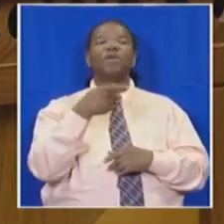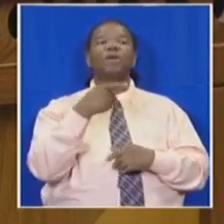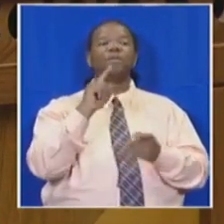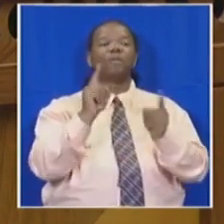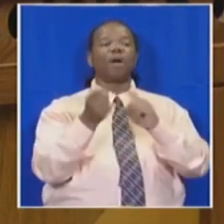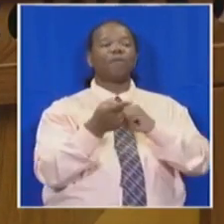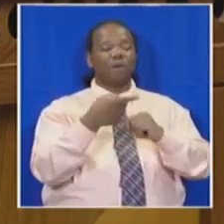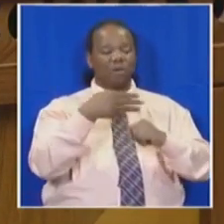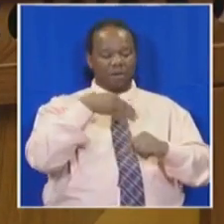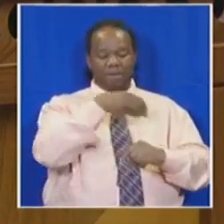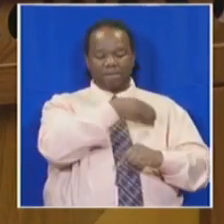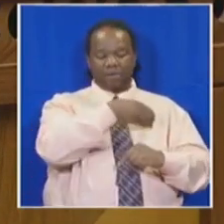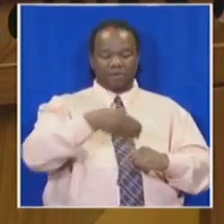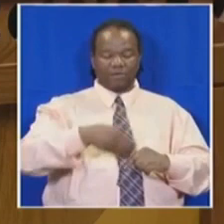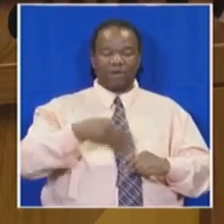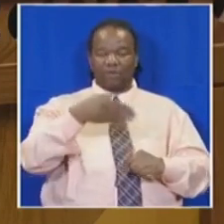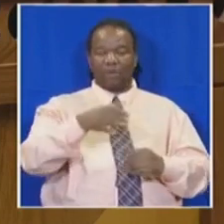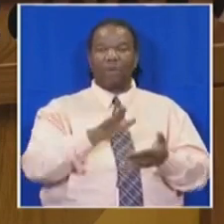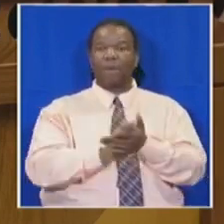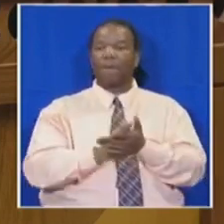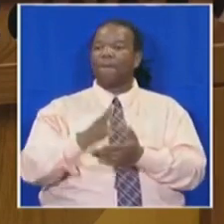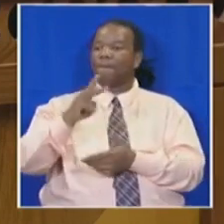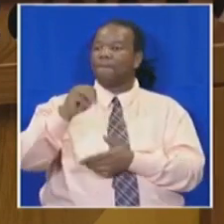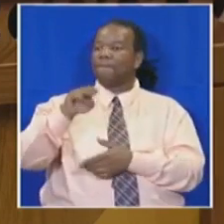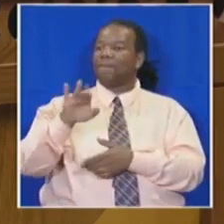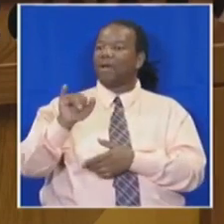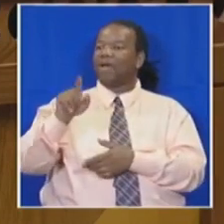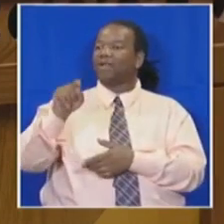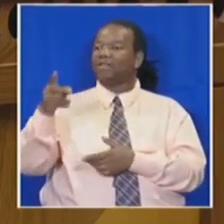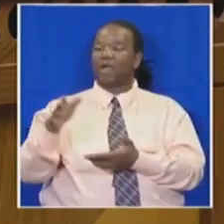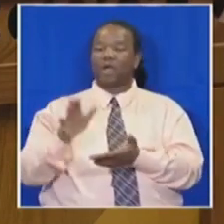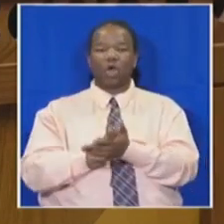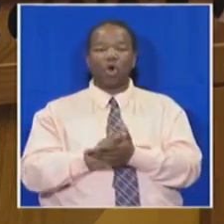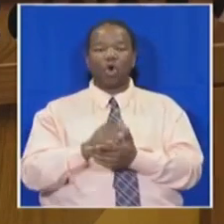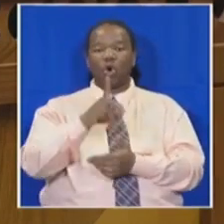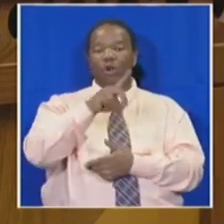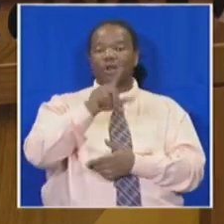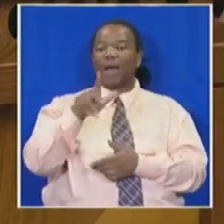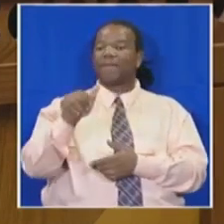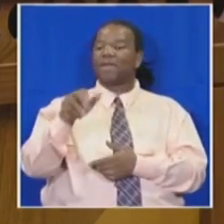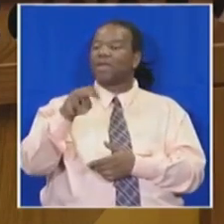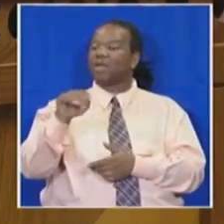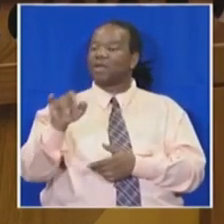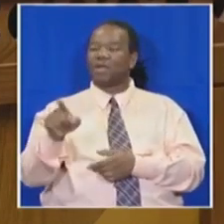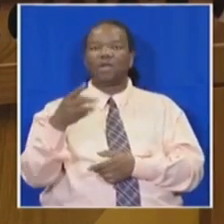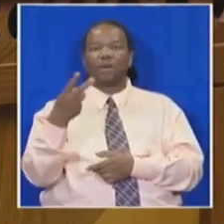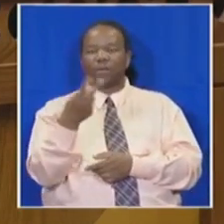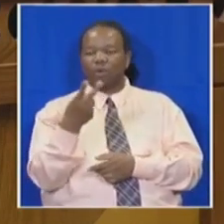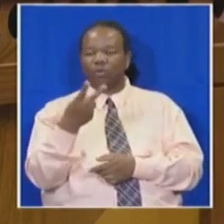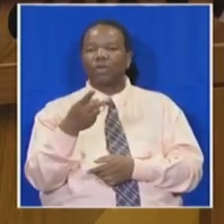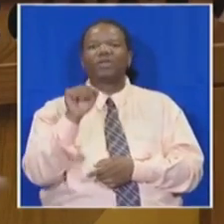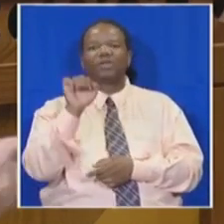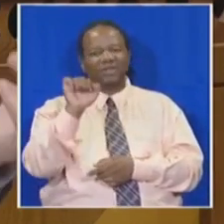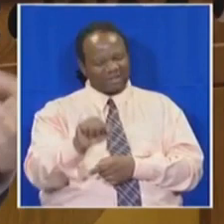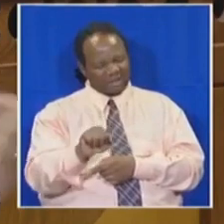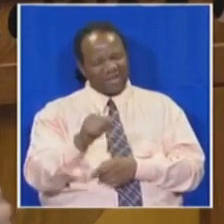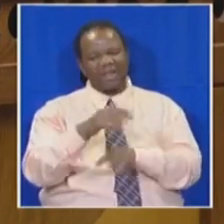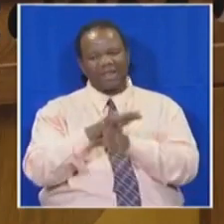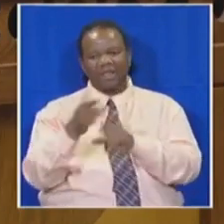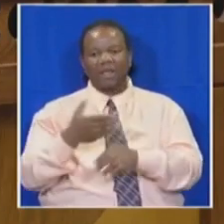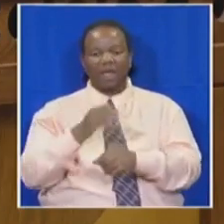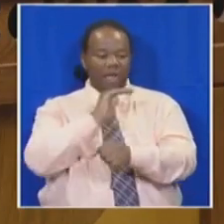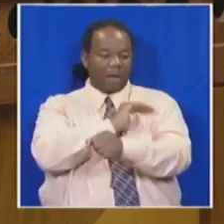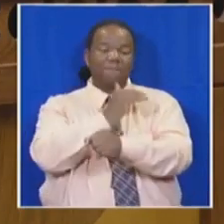Ramaphosa you're supporting or Mrs. Mbete, they may not be speaking to one another now, but they've all shared in the empowerment feast and filled